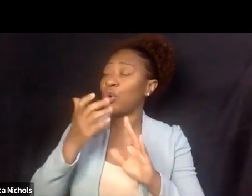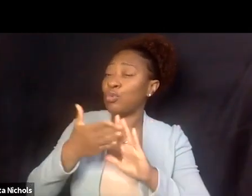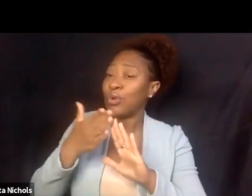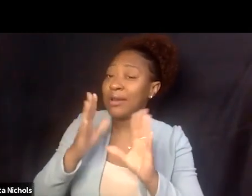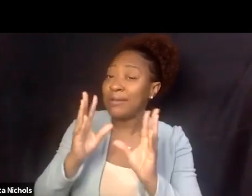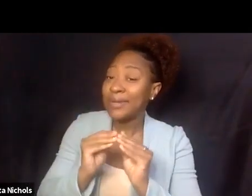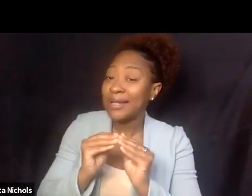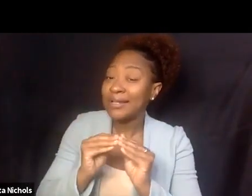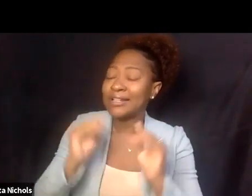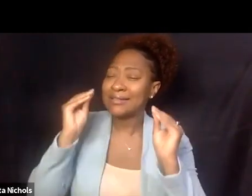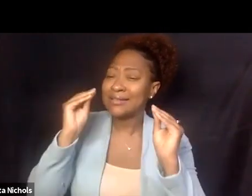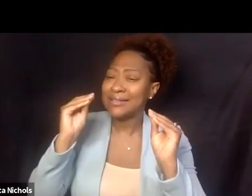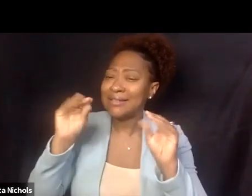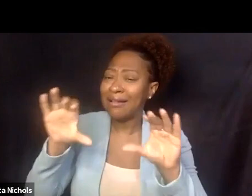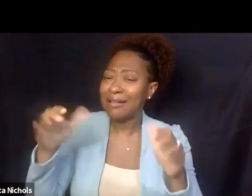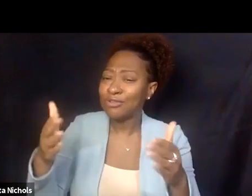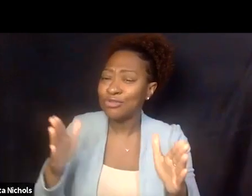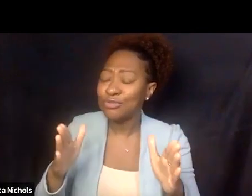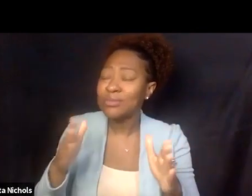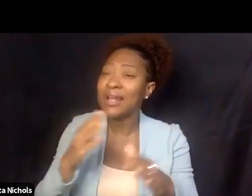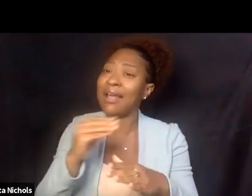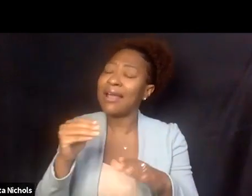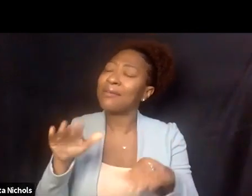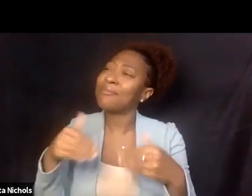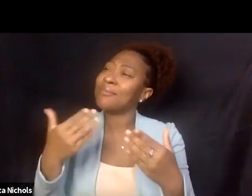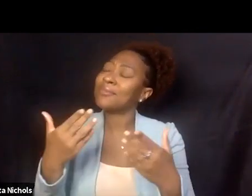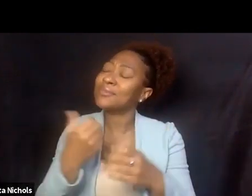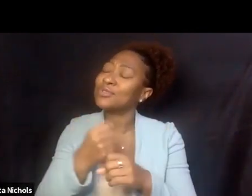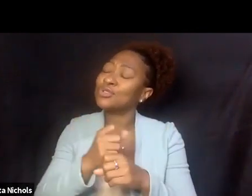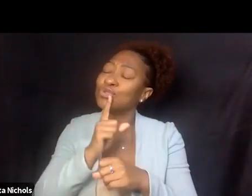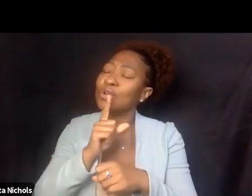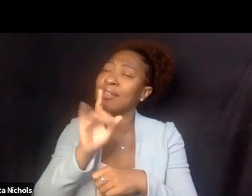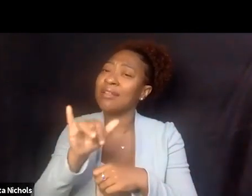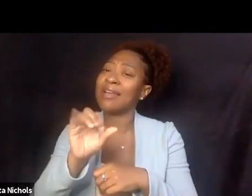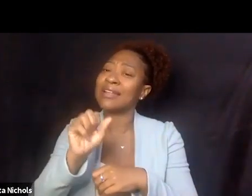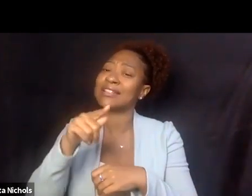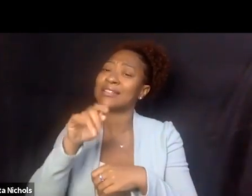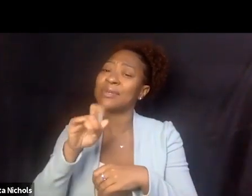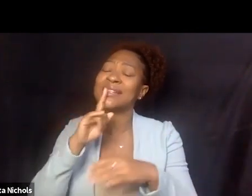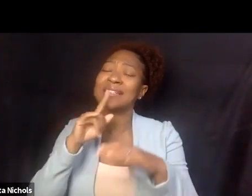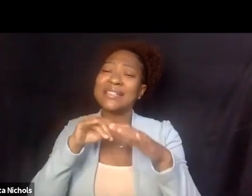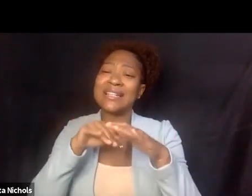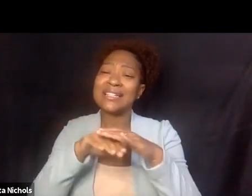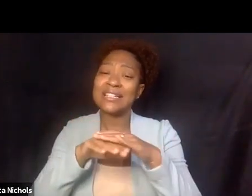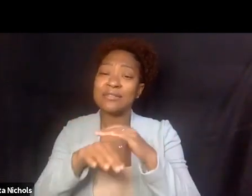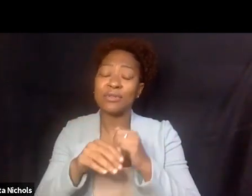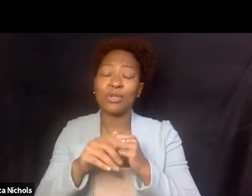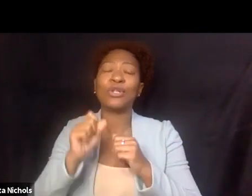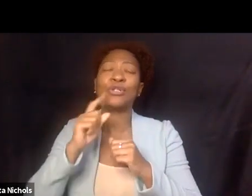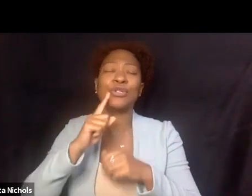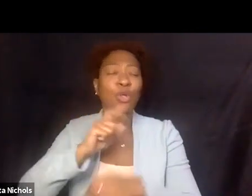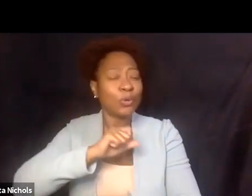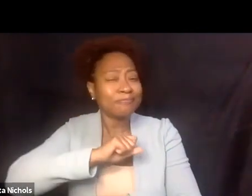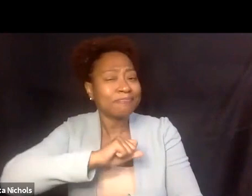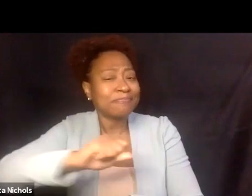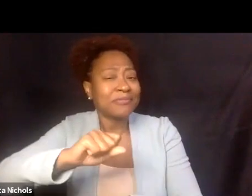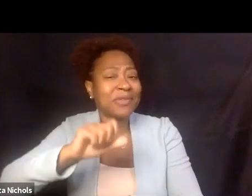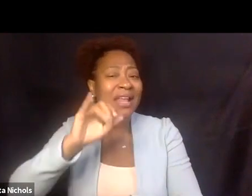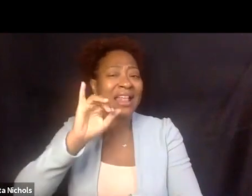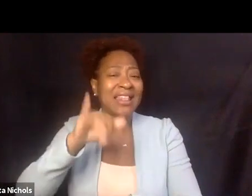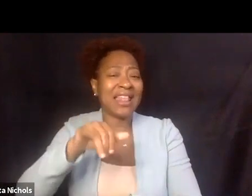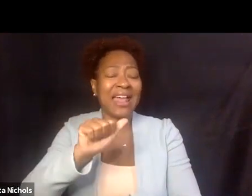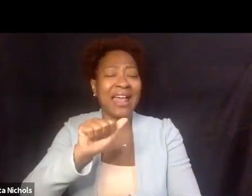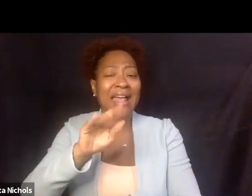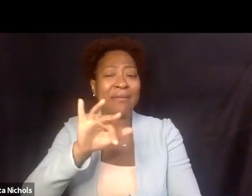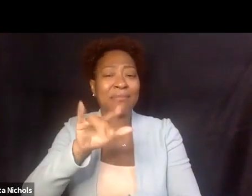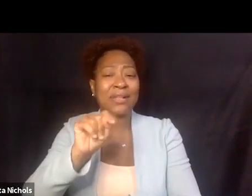classes more accessible. Right, so shifting these cultural norms and pushing against some of the ableist practices in the